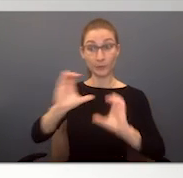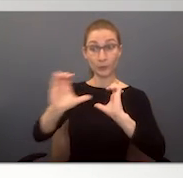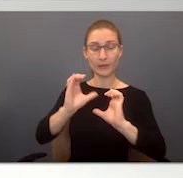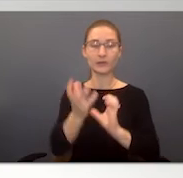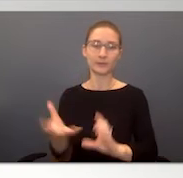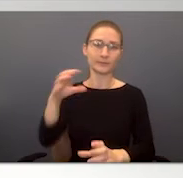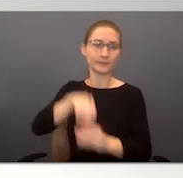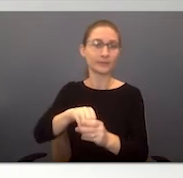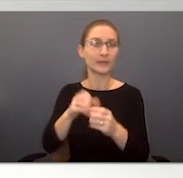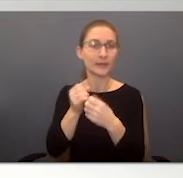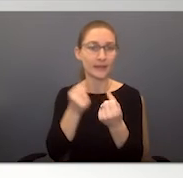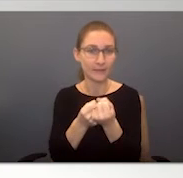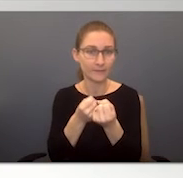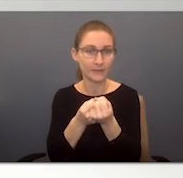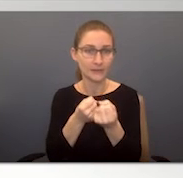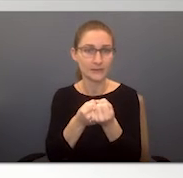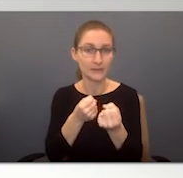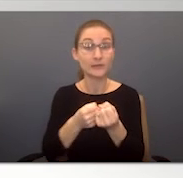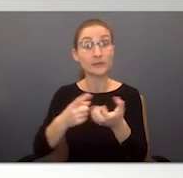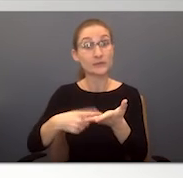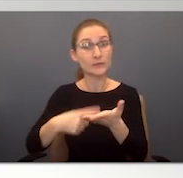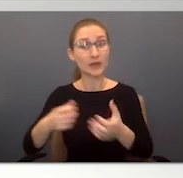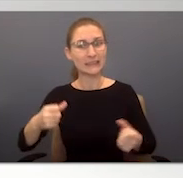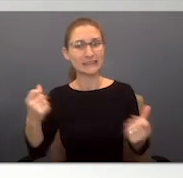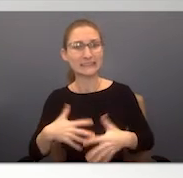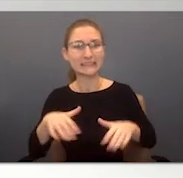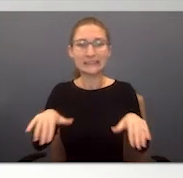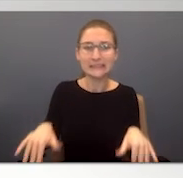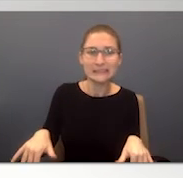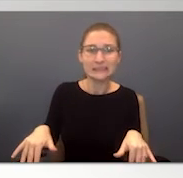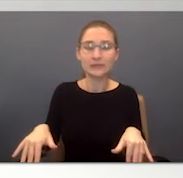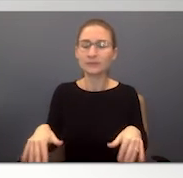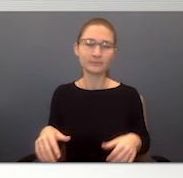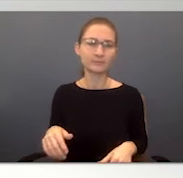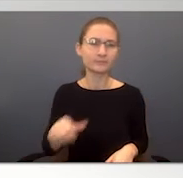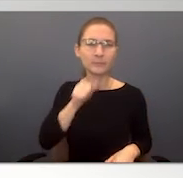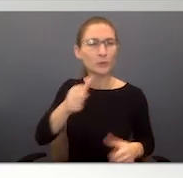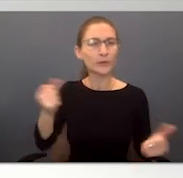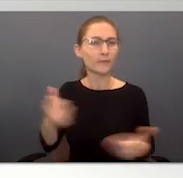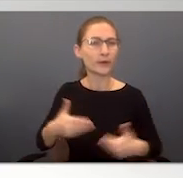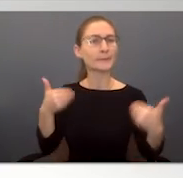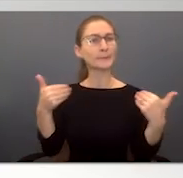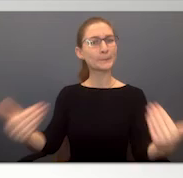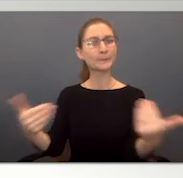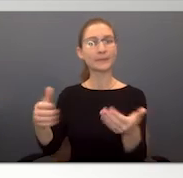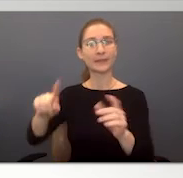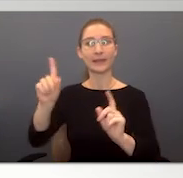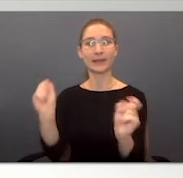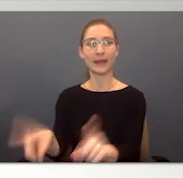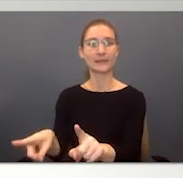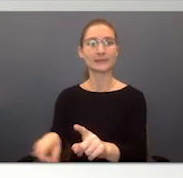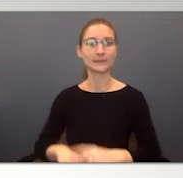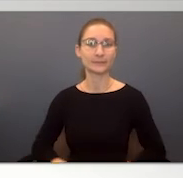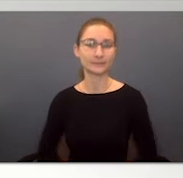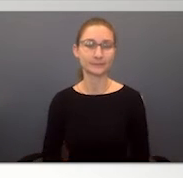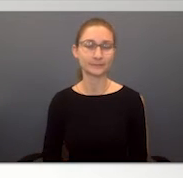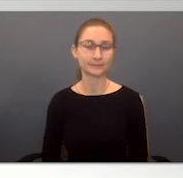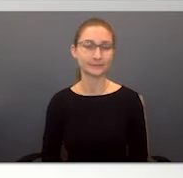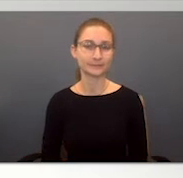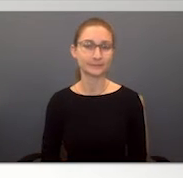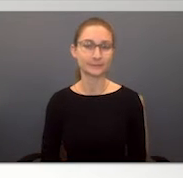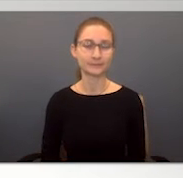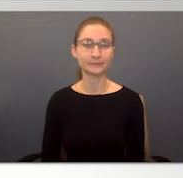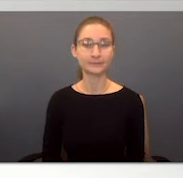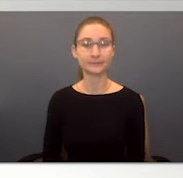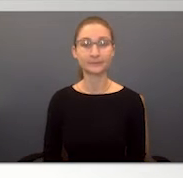Siguiendo para adelante. So one of the things I learned about a special needs shelter when I was doing this,